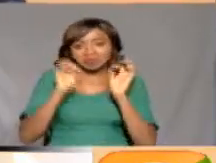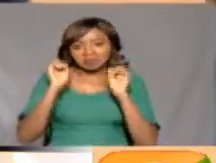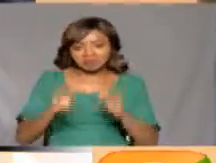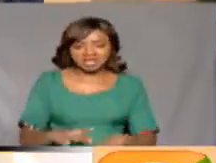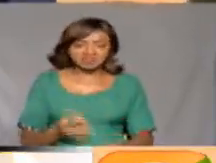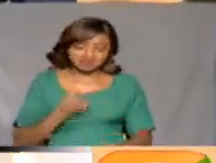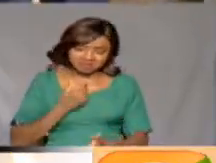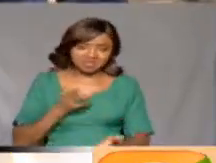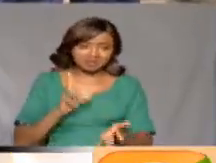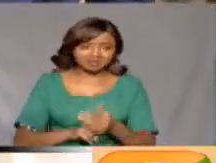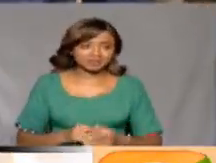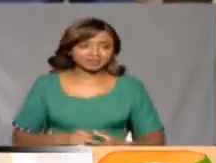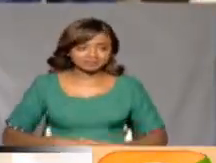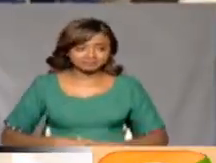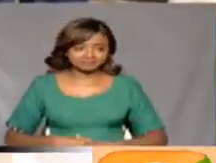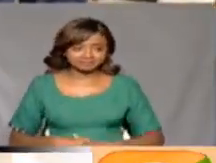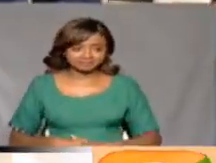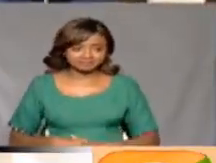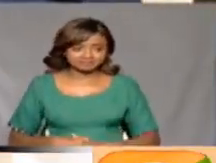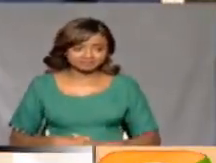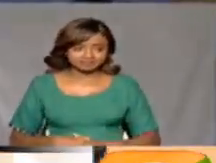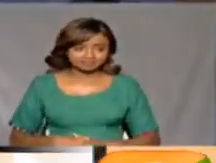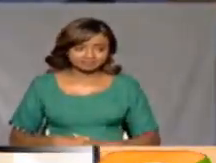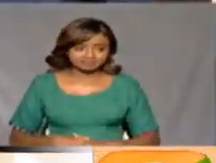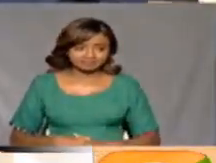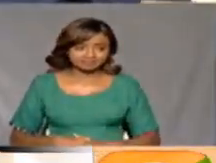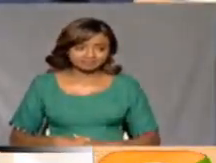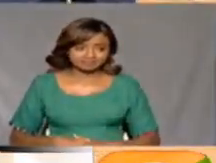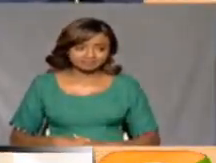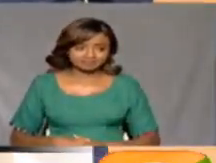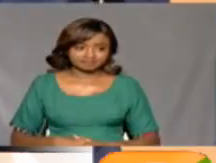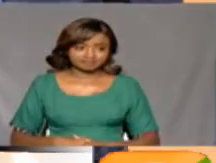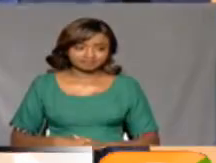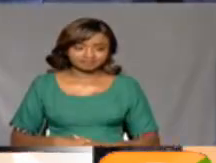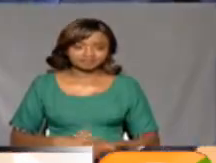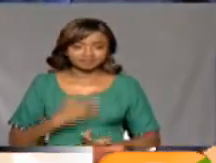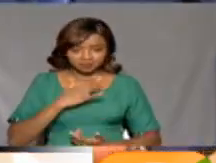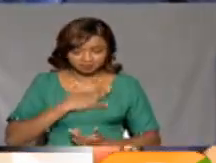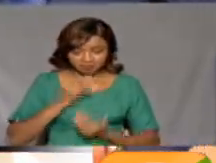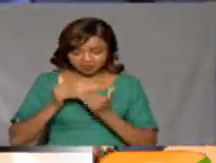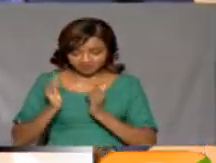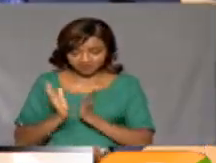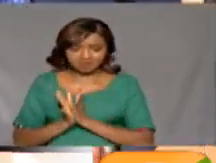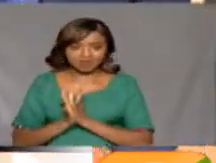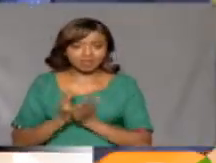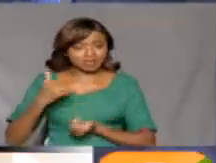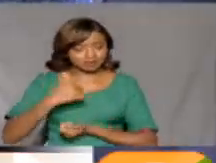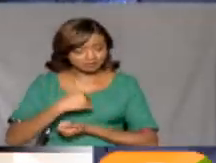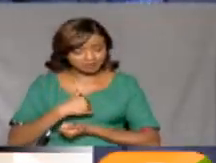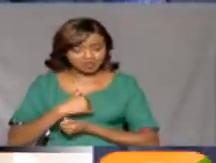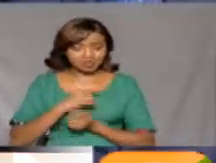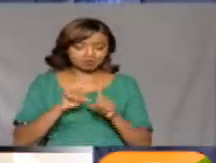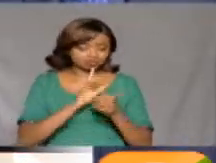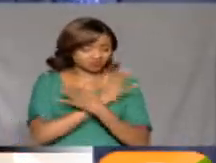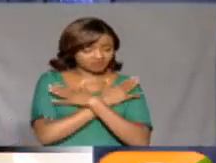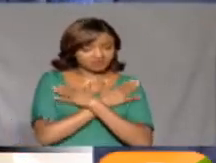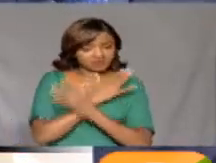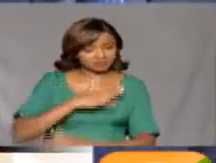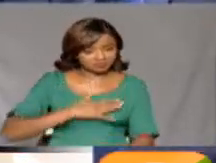the day before yesterday, but let me again, on my own behalf, on behalf of my family and many friends